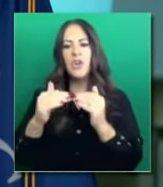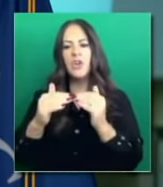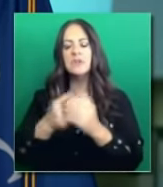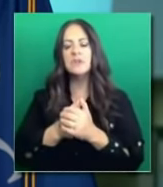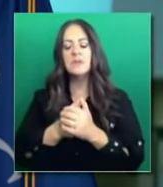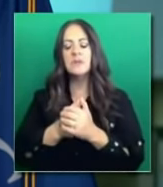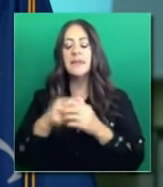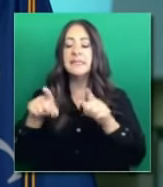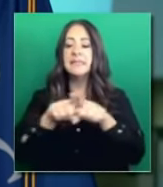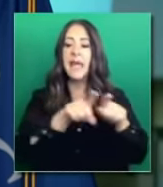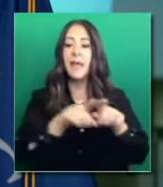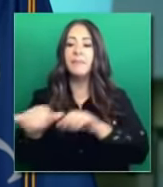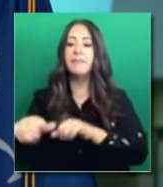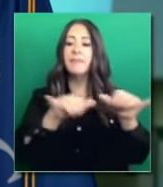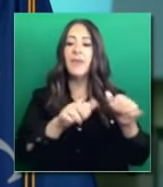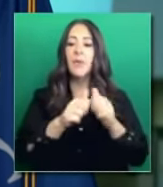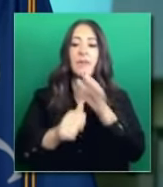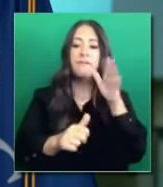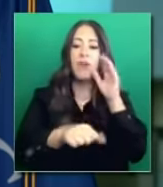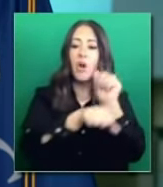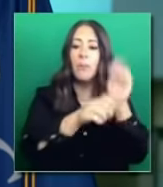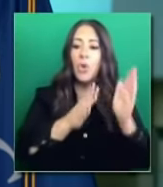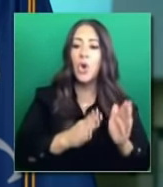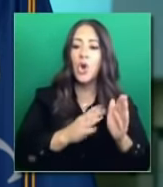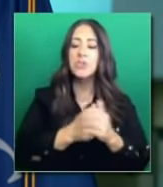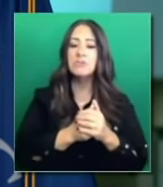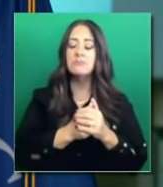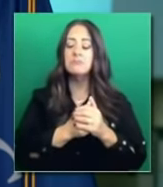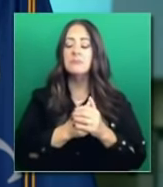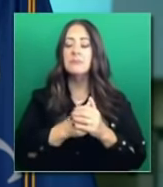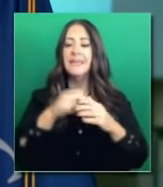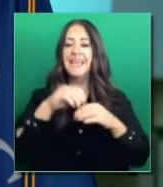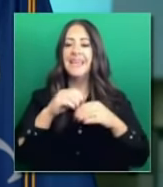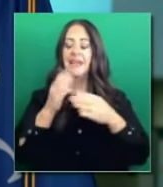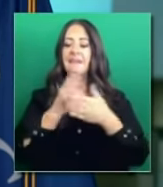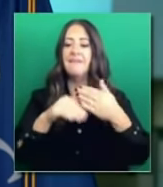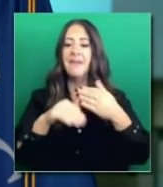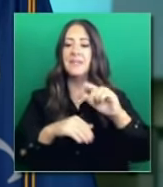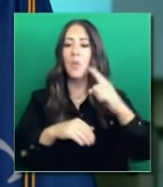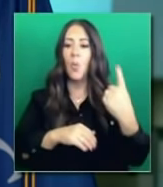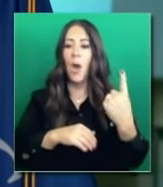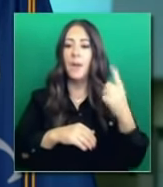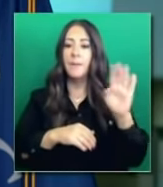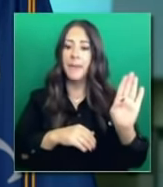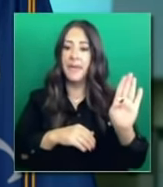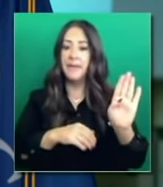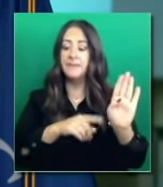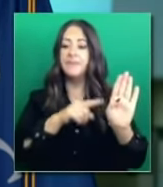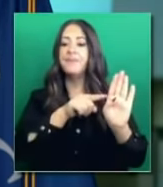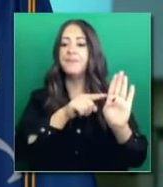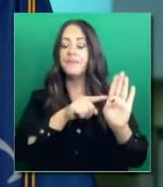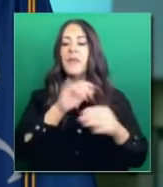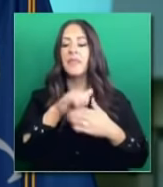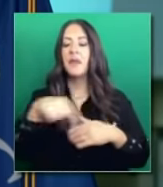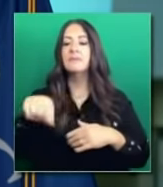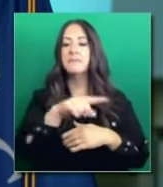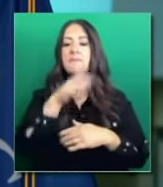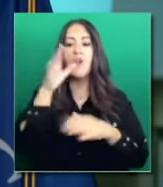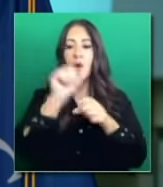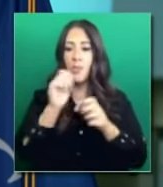farm workers put in the next phase, phase 1B, in terms of the implementation and application and